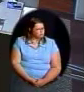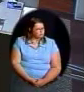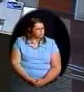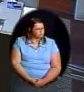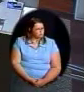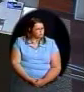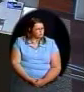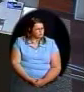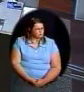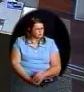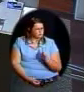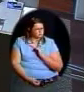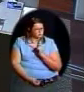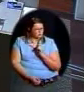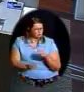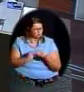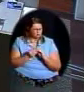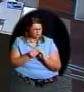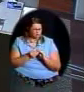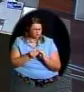I'm sorry, what number was that?